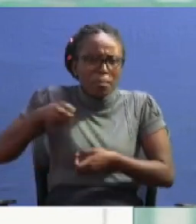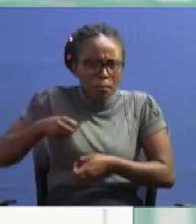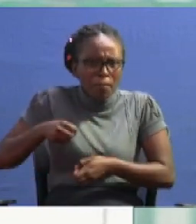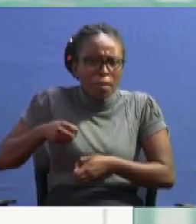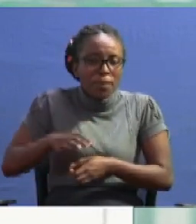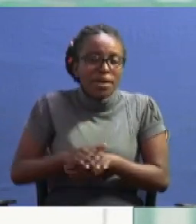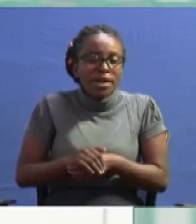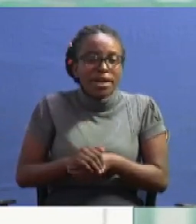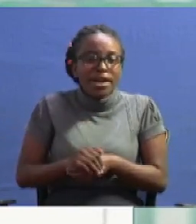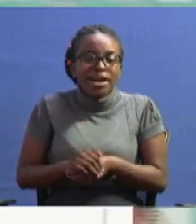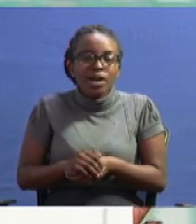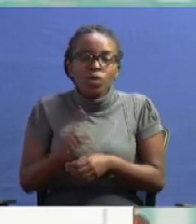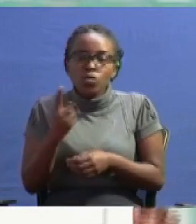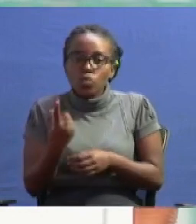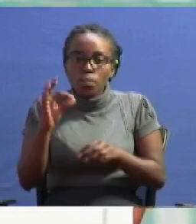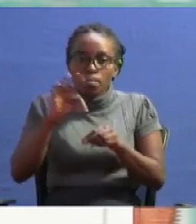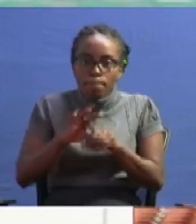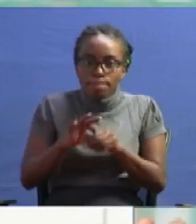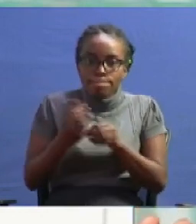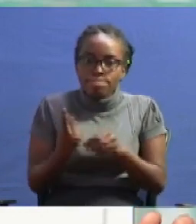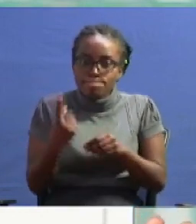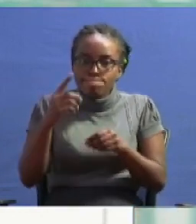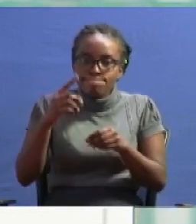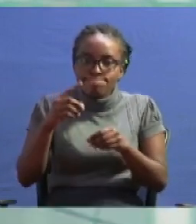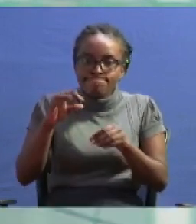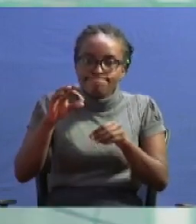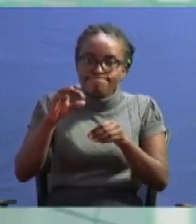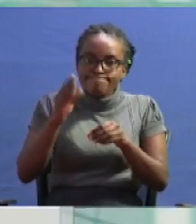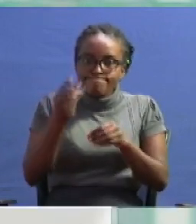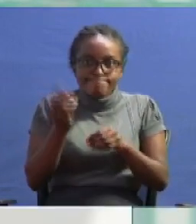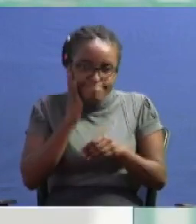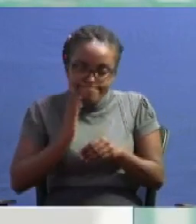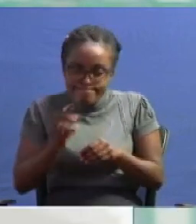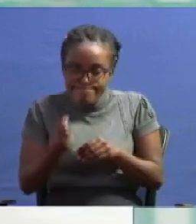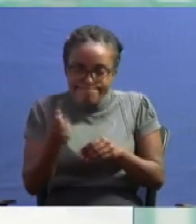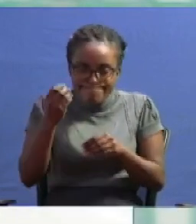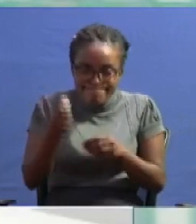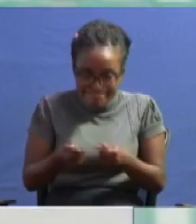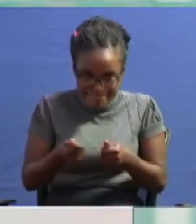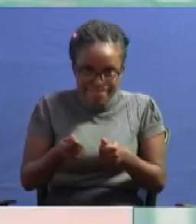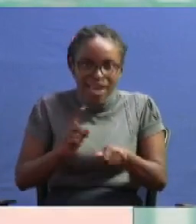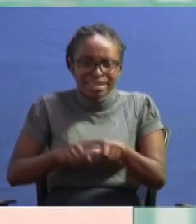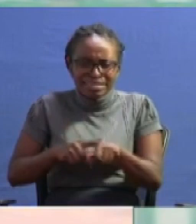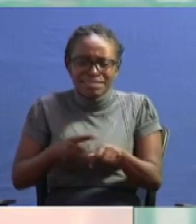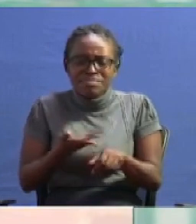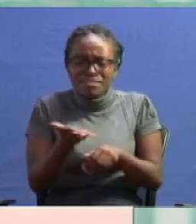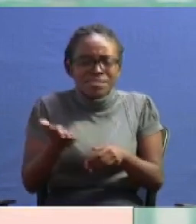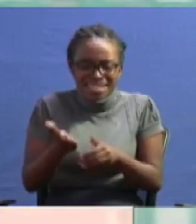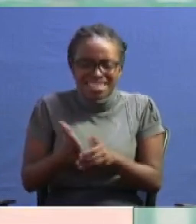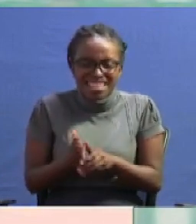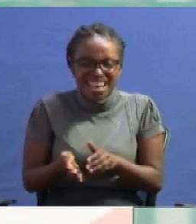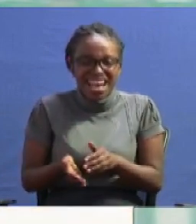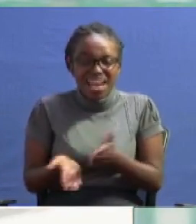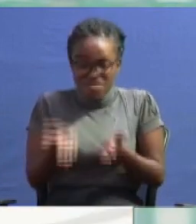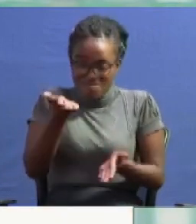basket, when everyone gets one man, one vote and one shilling, then now we can go back and say, how about now the equalization fund?